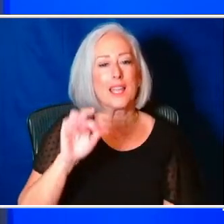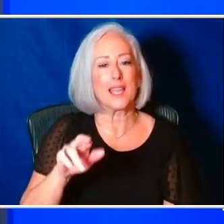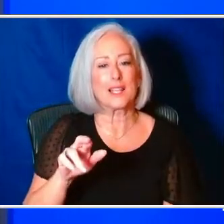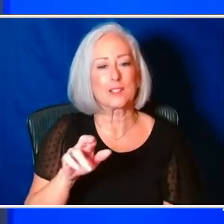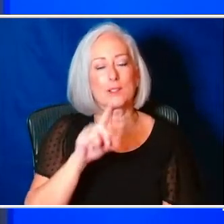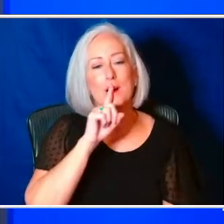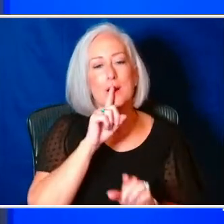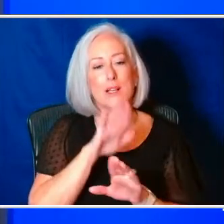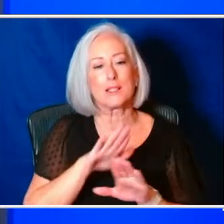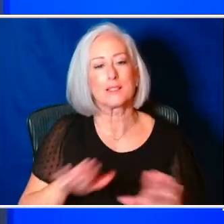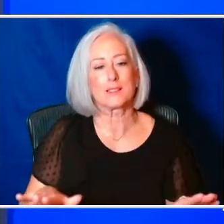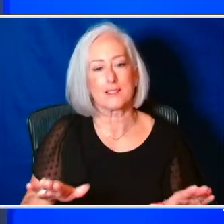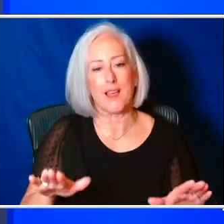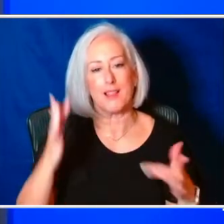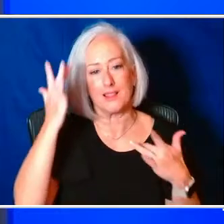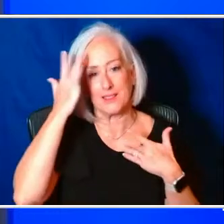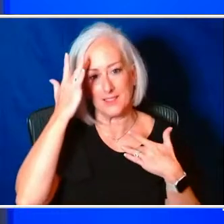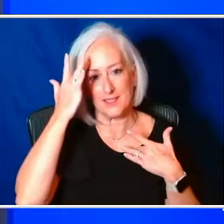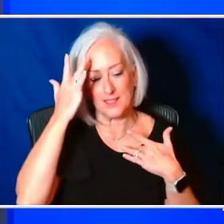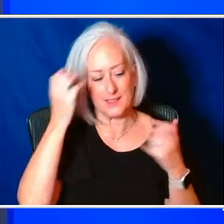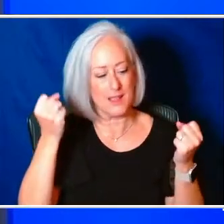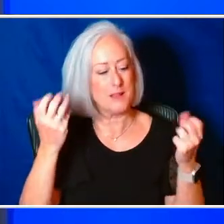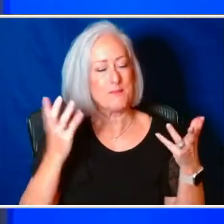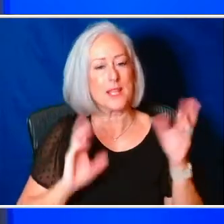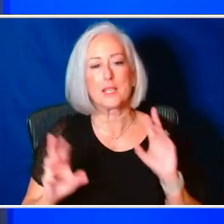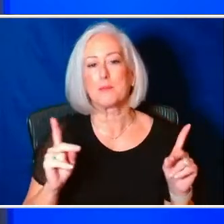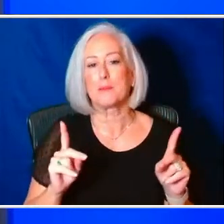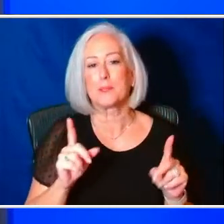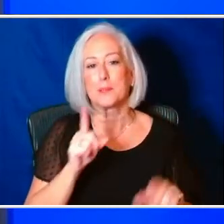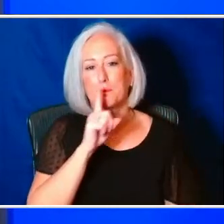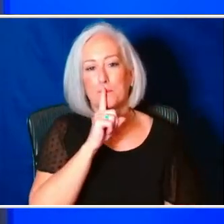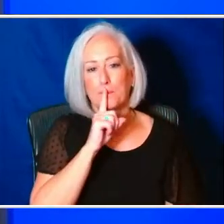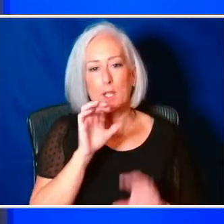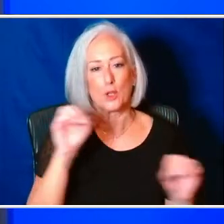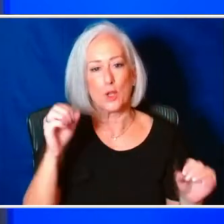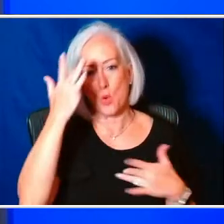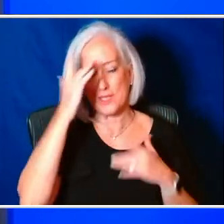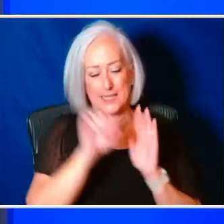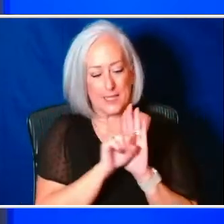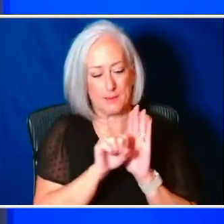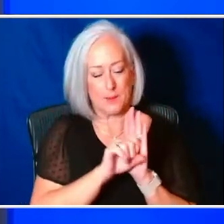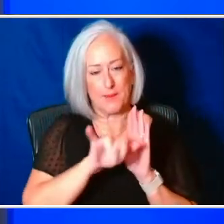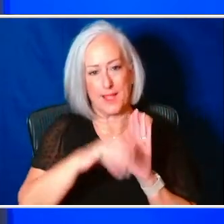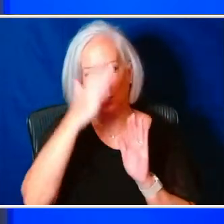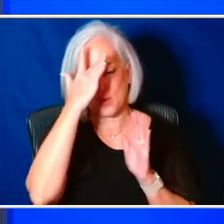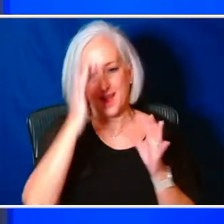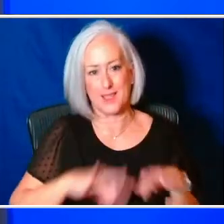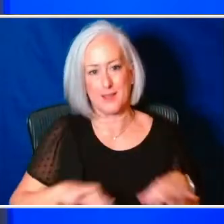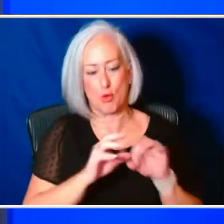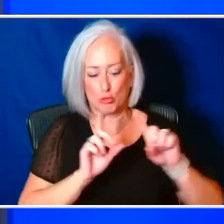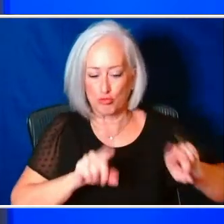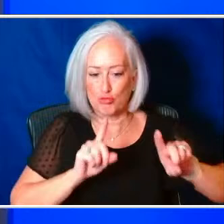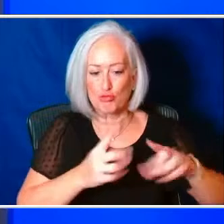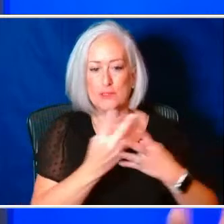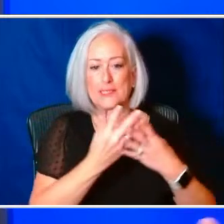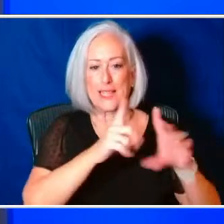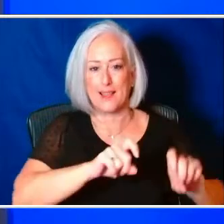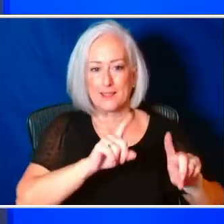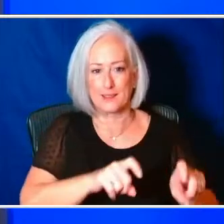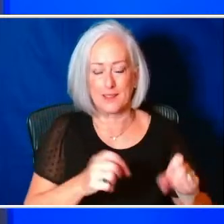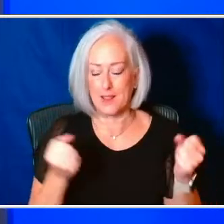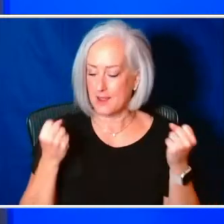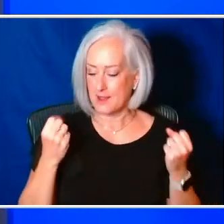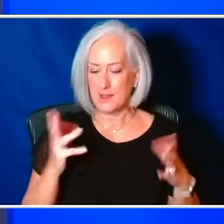lot of the patients, they don't have symptoms, so it's important to do the screening. And I know a lot of patients have their fear that they're going to go get a